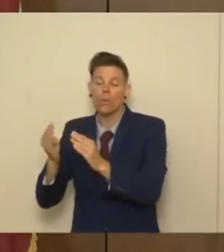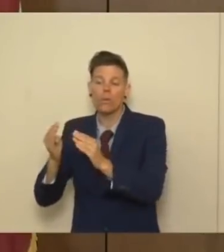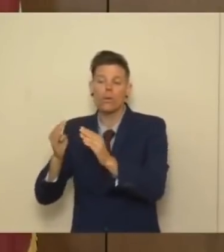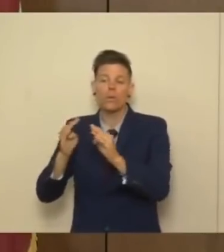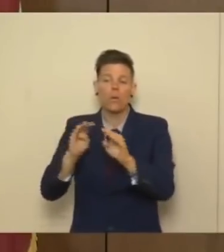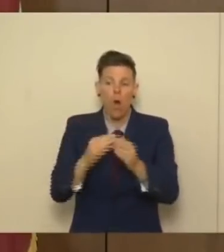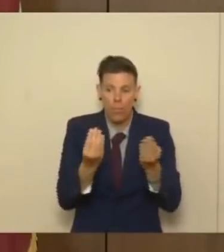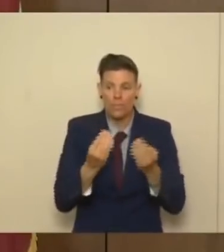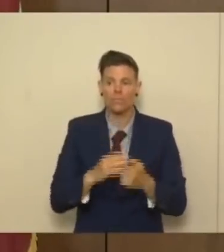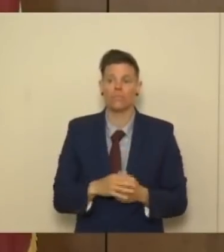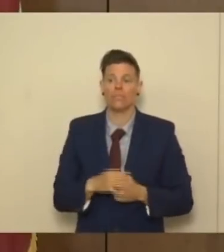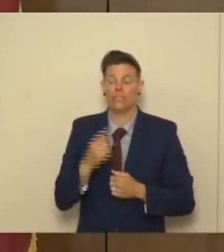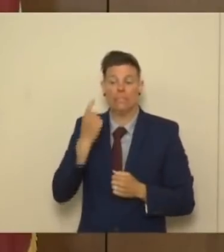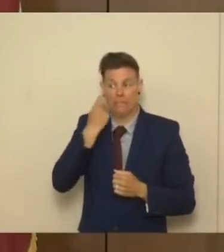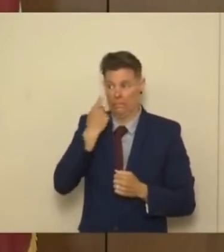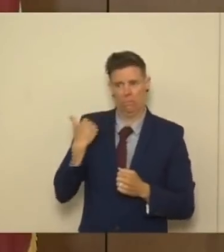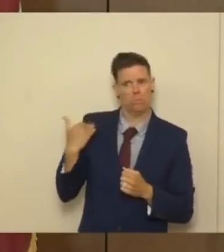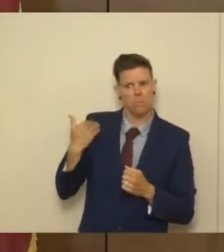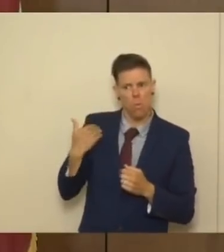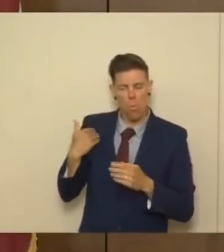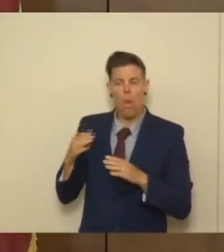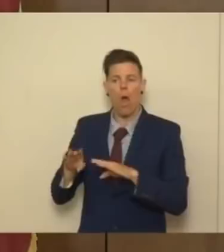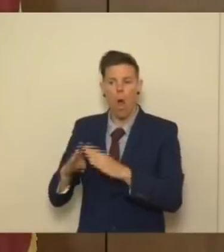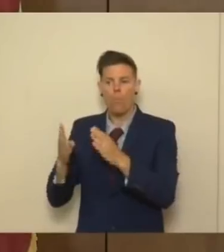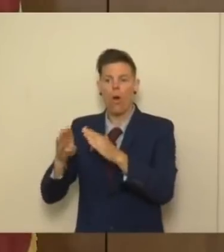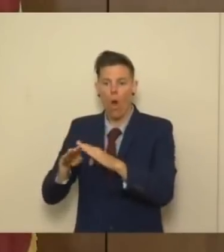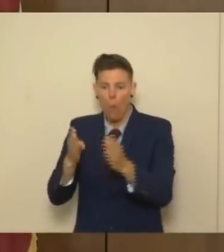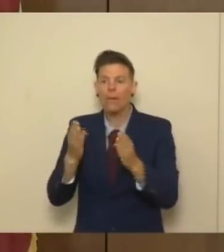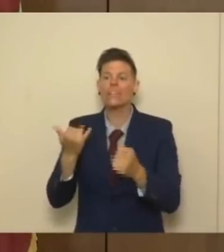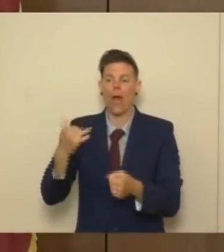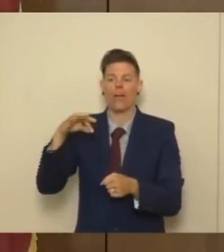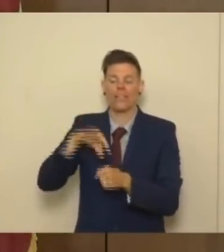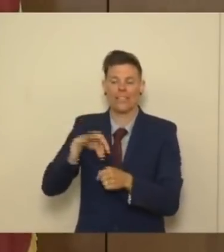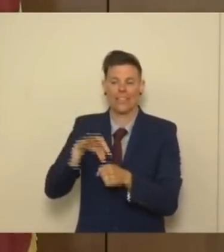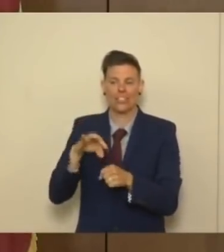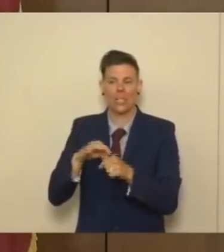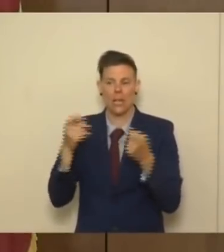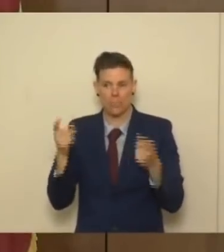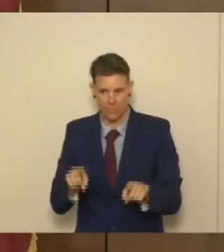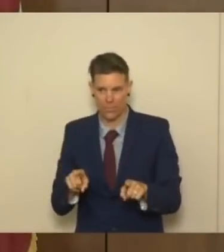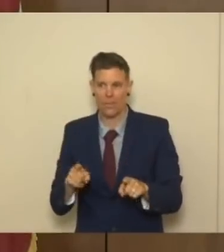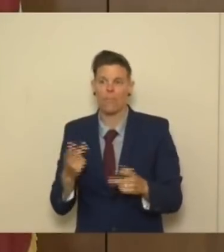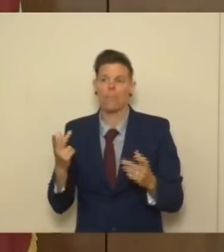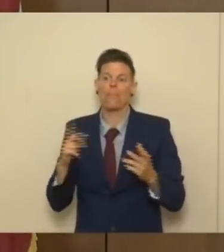out more. That all by itself, I think, has created